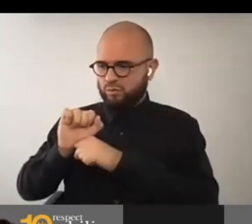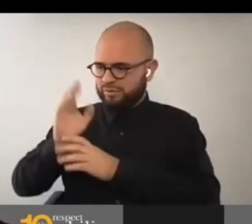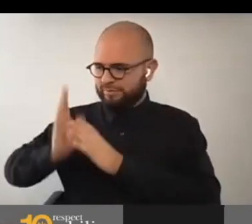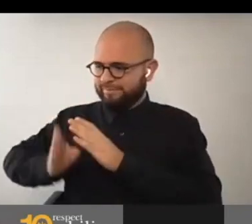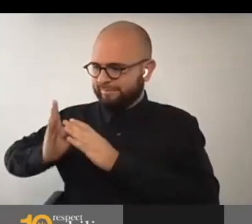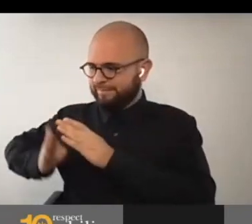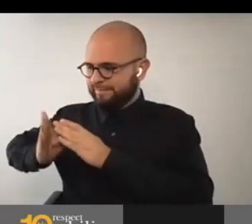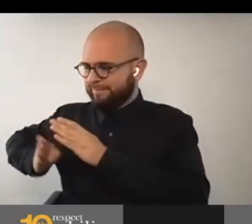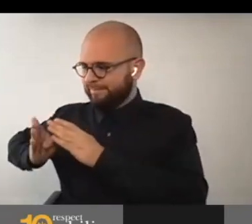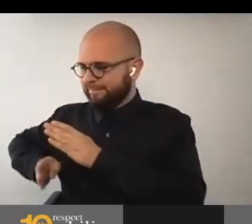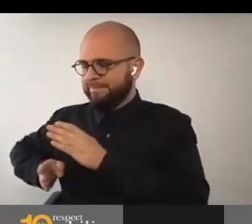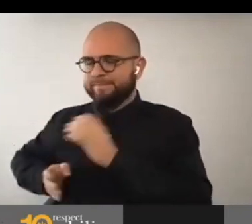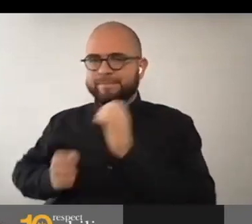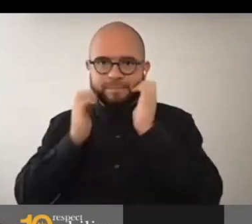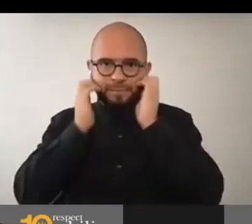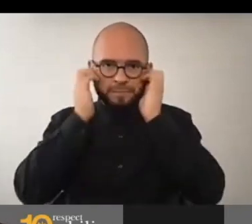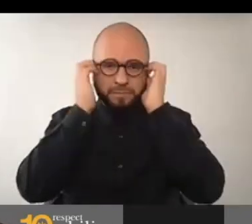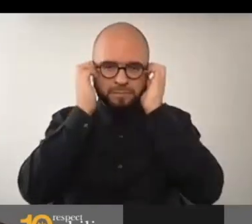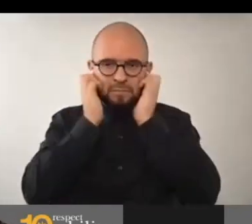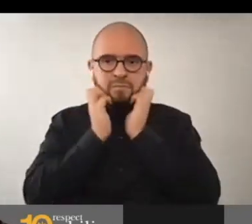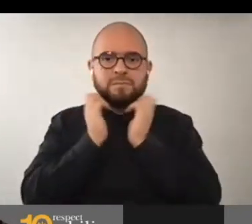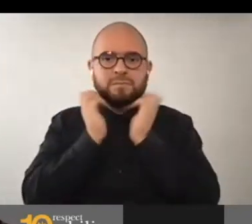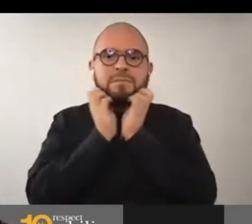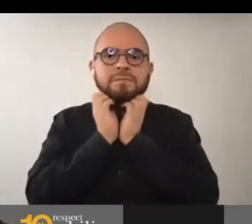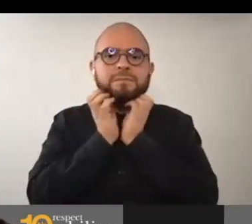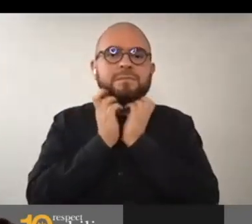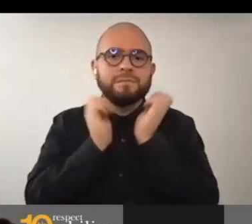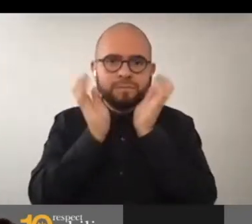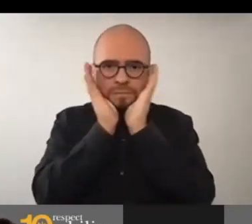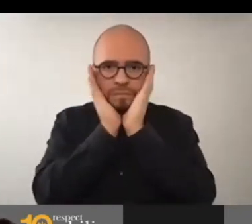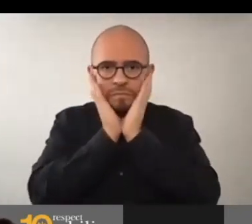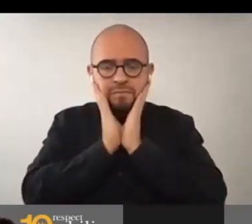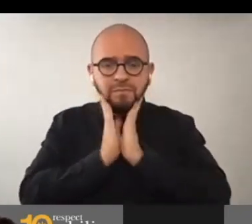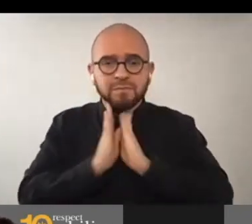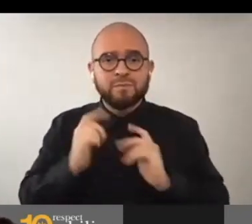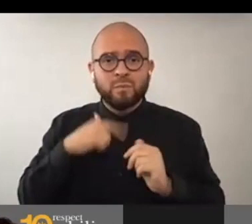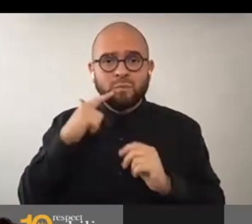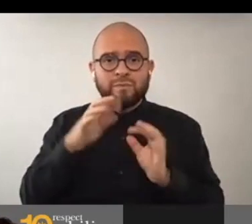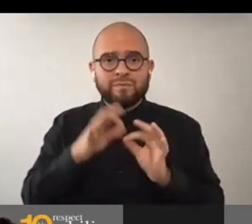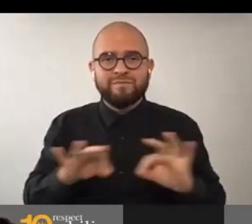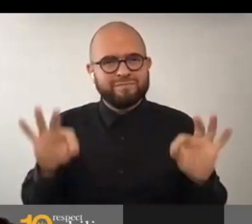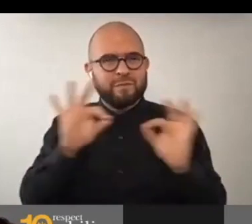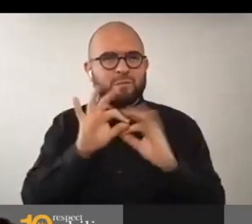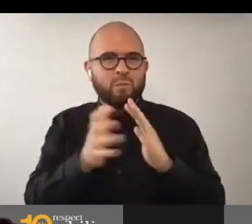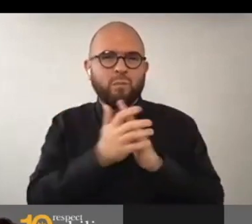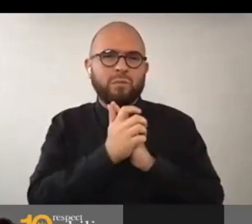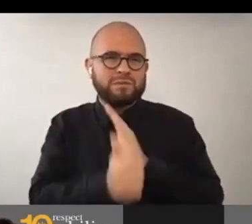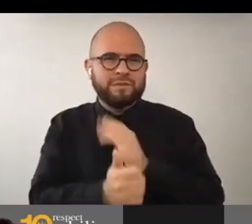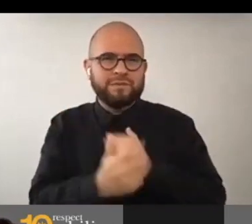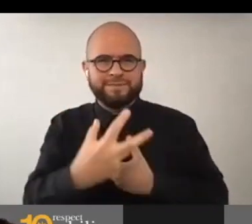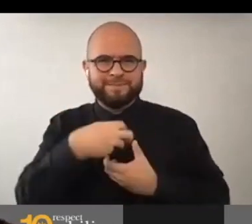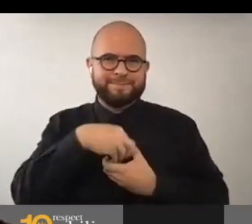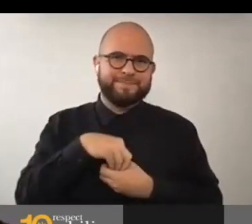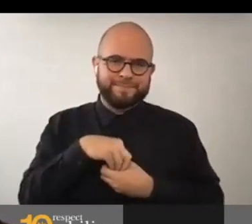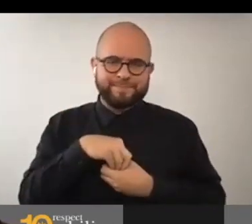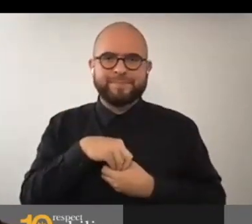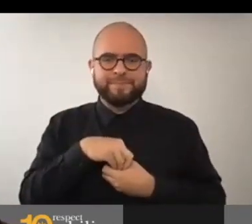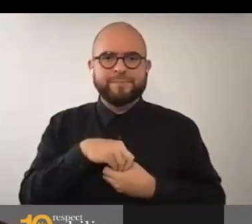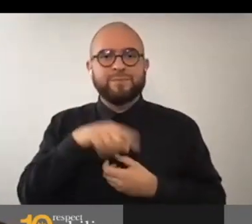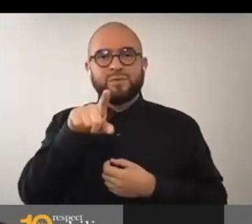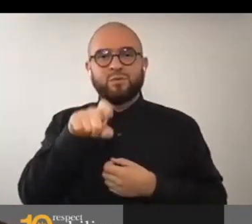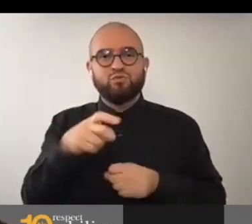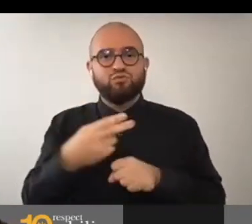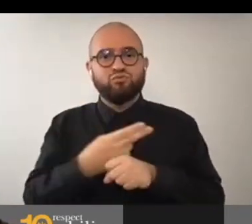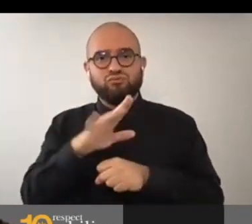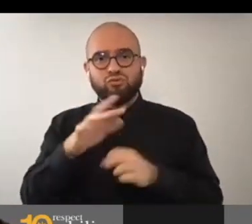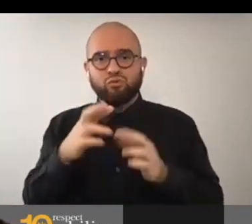one. So I think that's a very important skill to have is to utilize the resources around you,